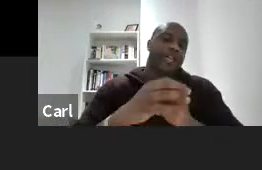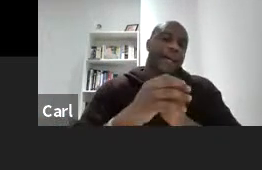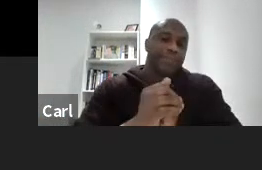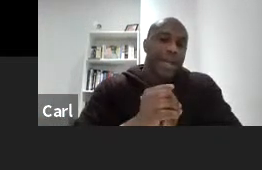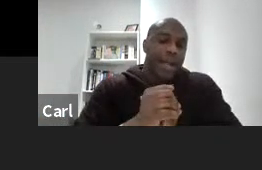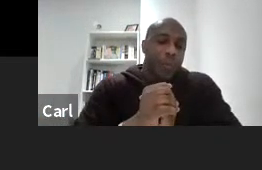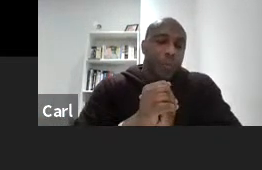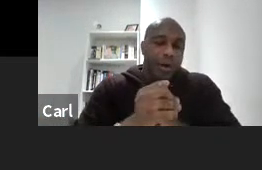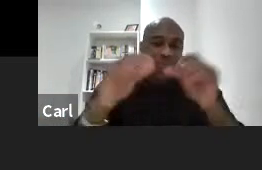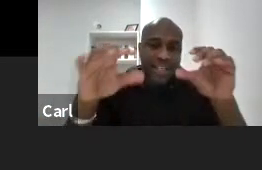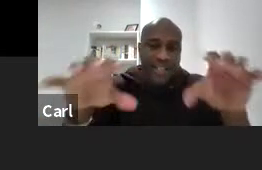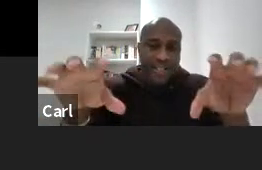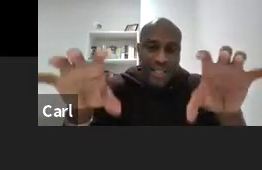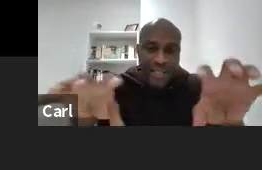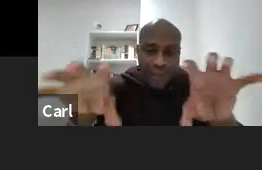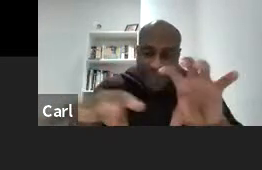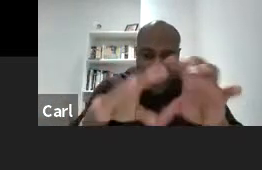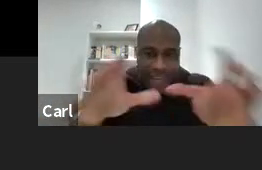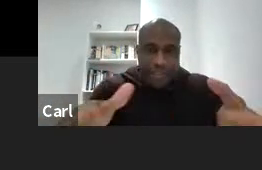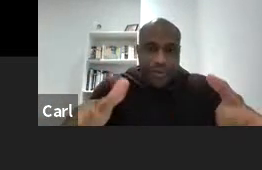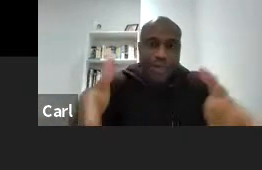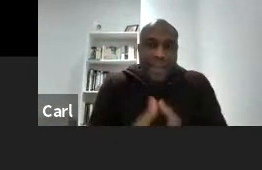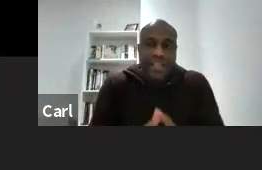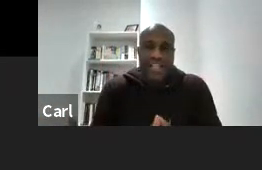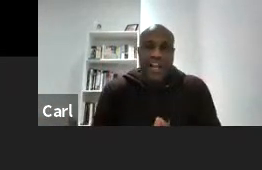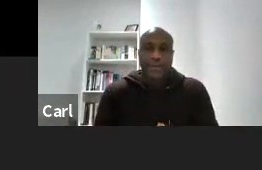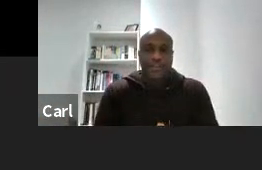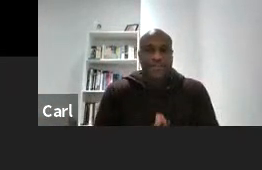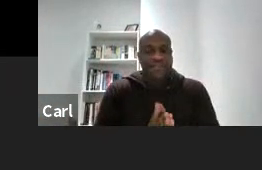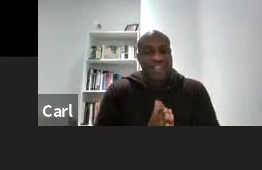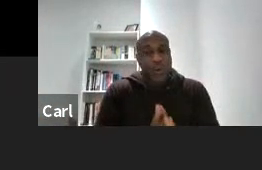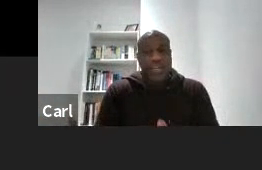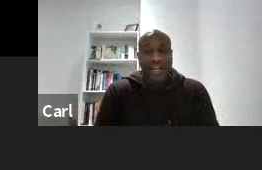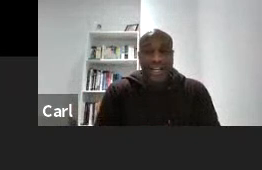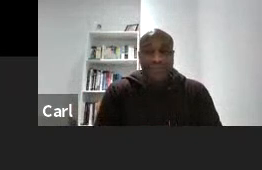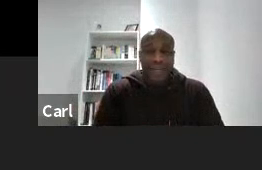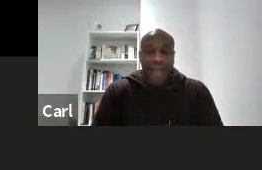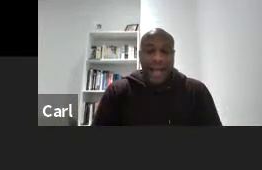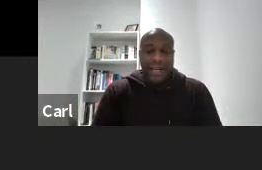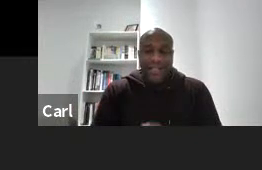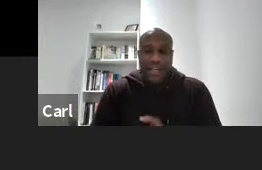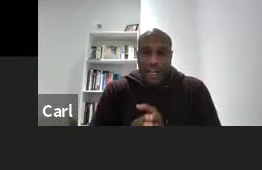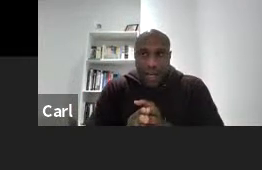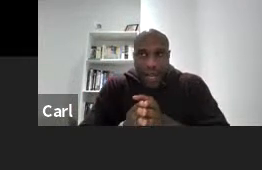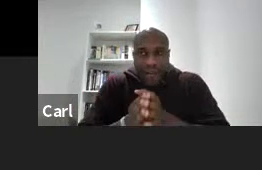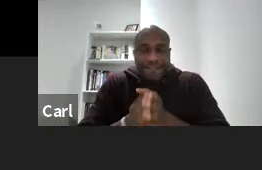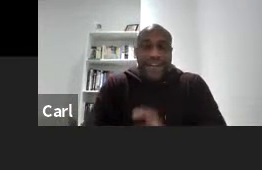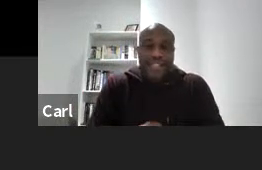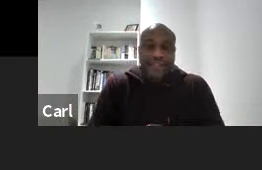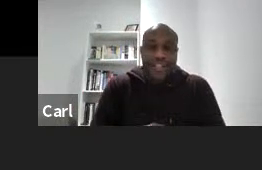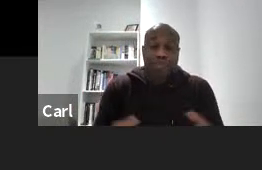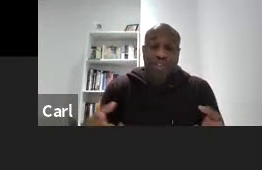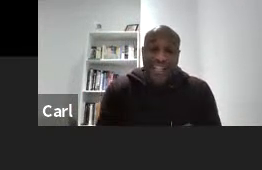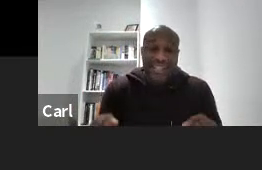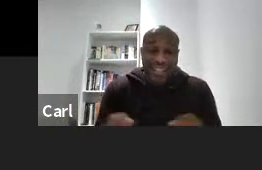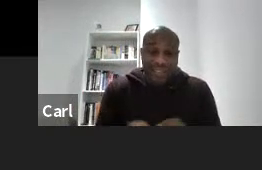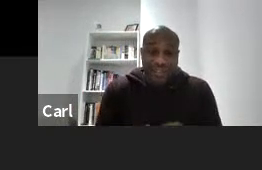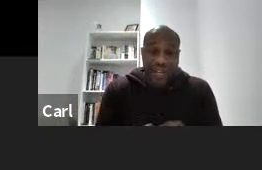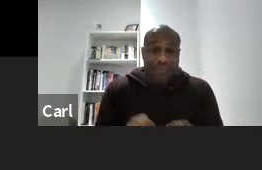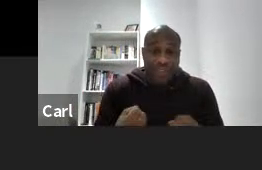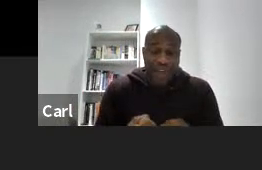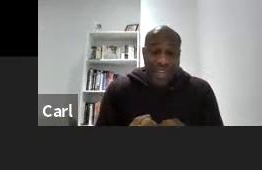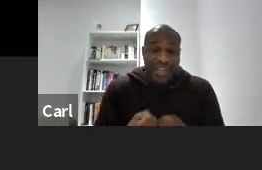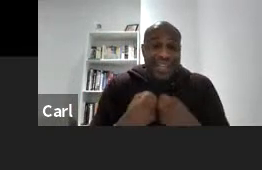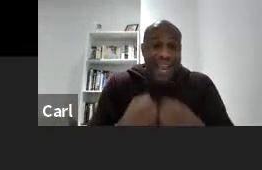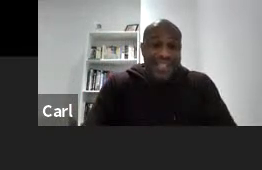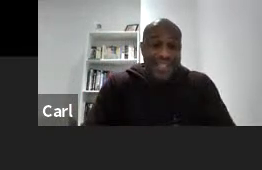upon it earlier. These are a set of tools that basically help you to very quickly and effectively create